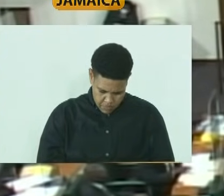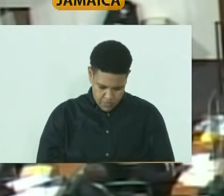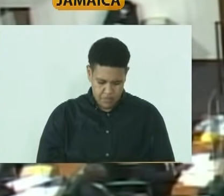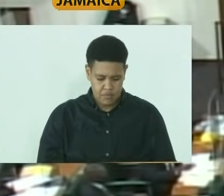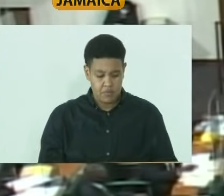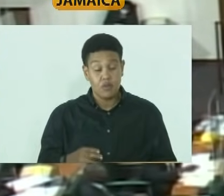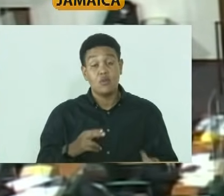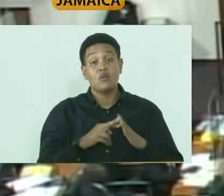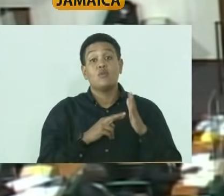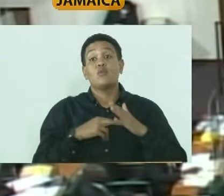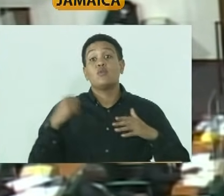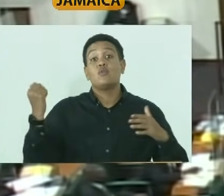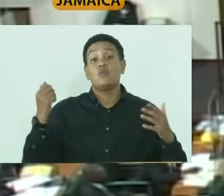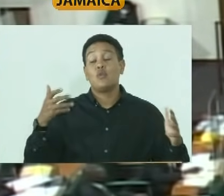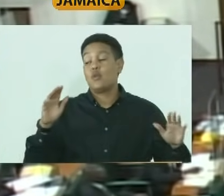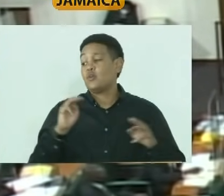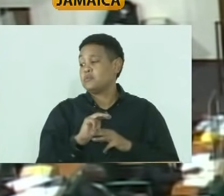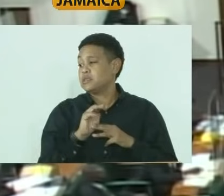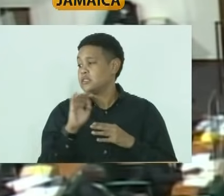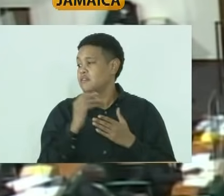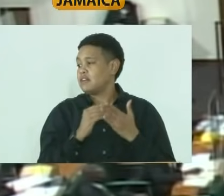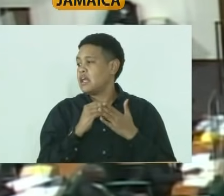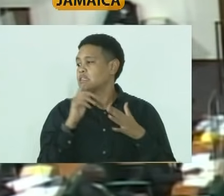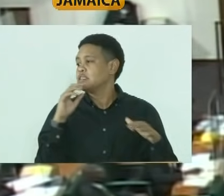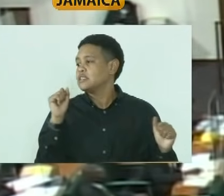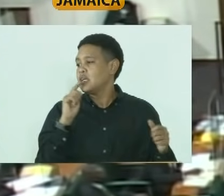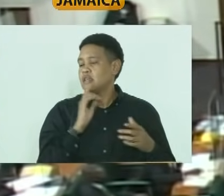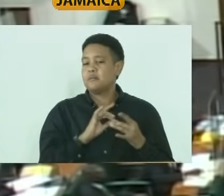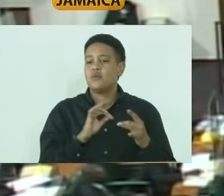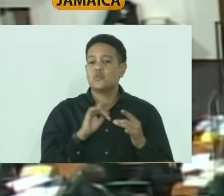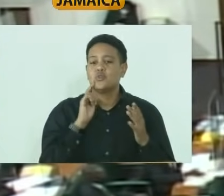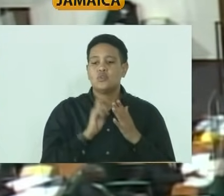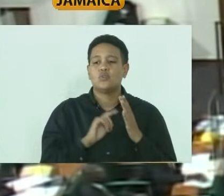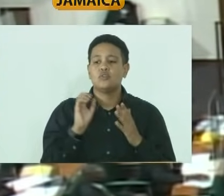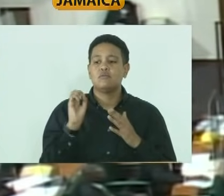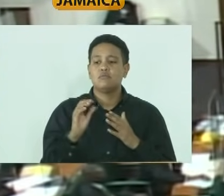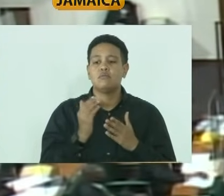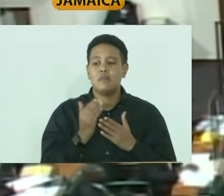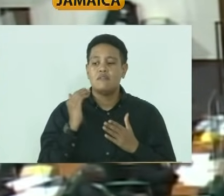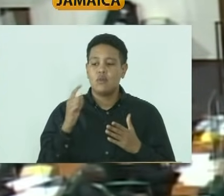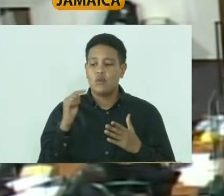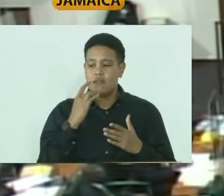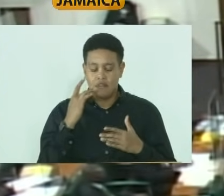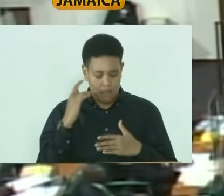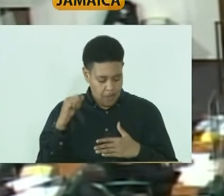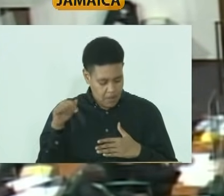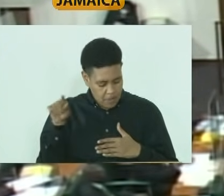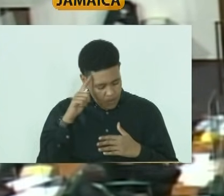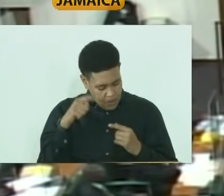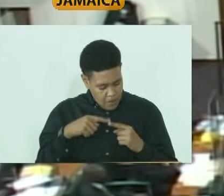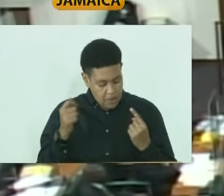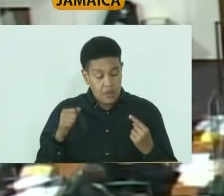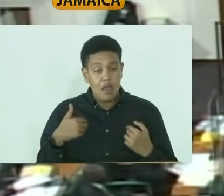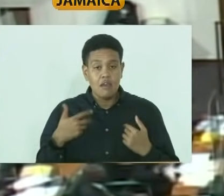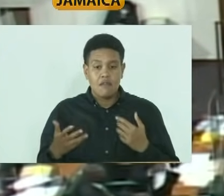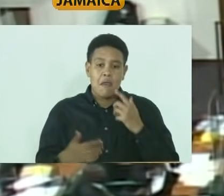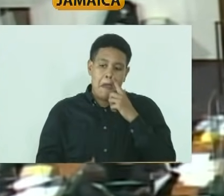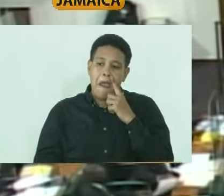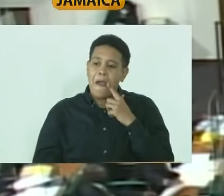of Finance to take the motion, notice of which he gave earlier. Those in favour? Those